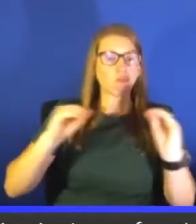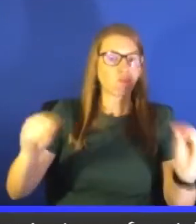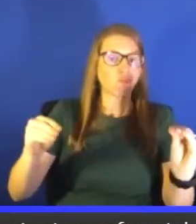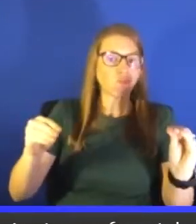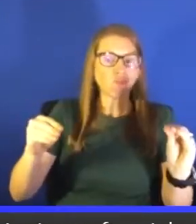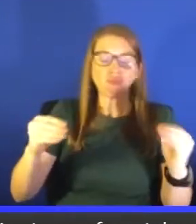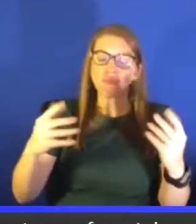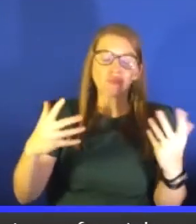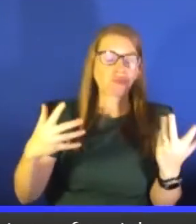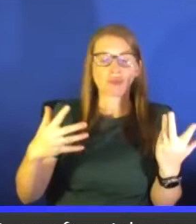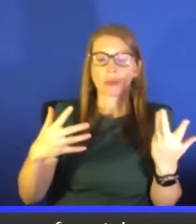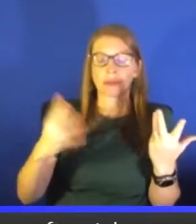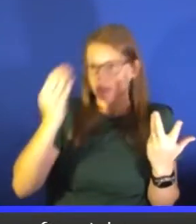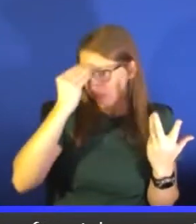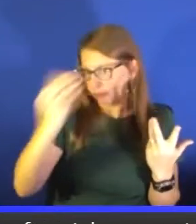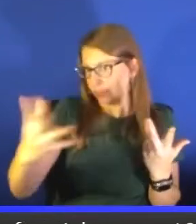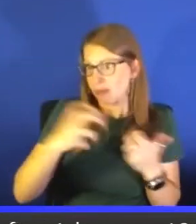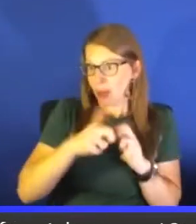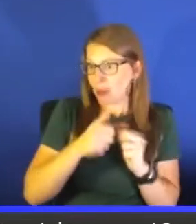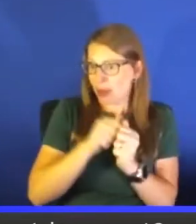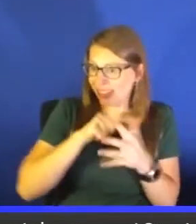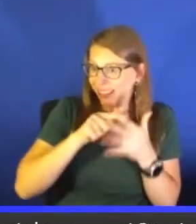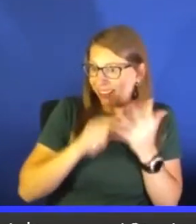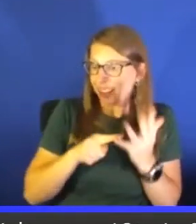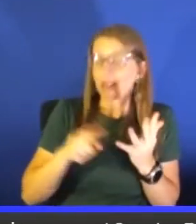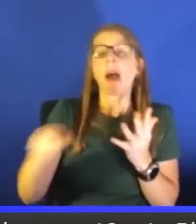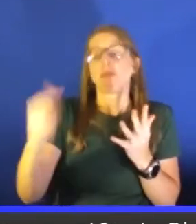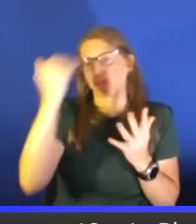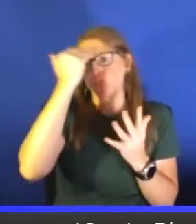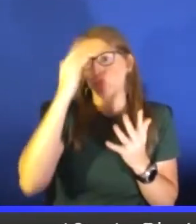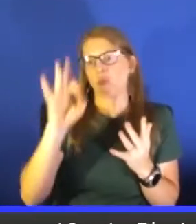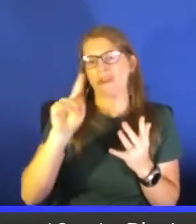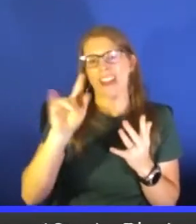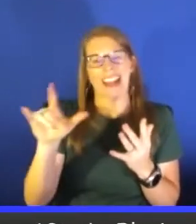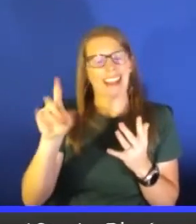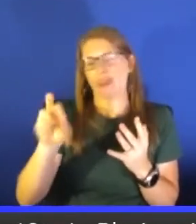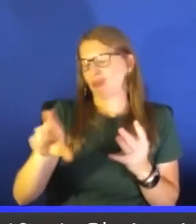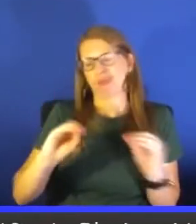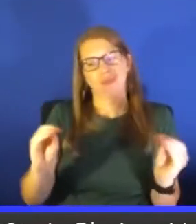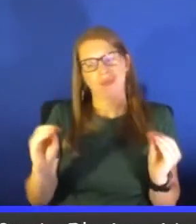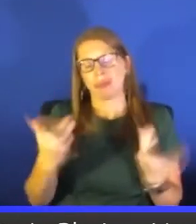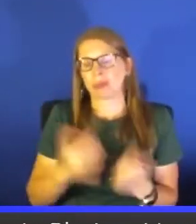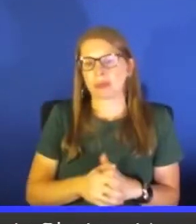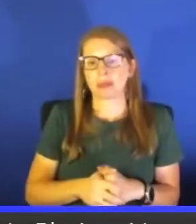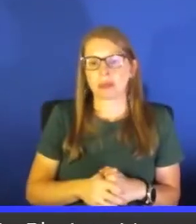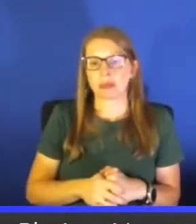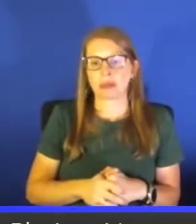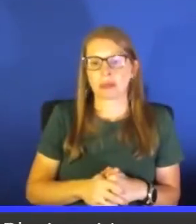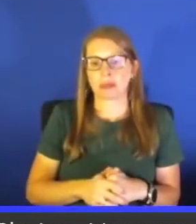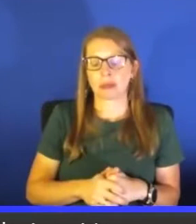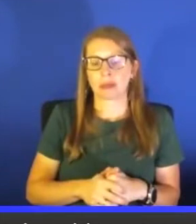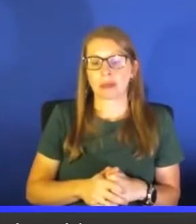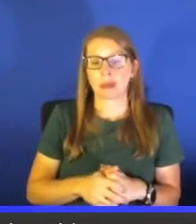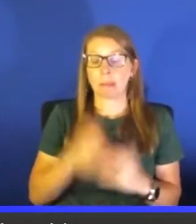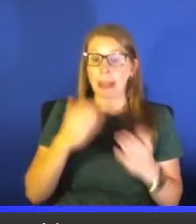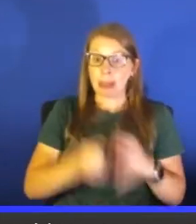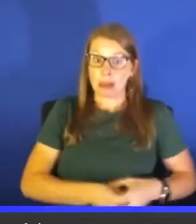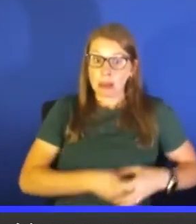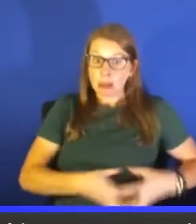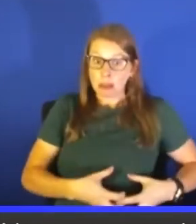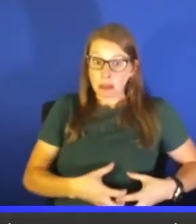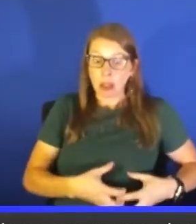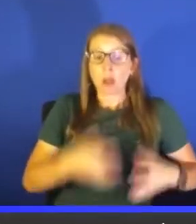doctor with if they have problems. In some cases that are more severe, they may have pain from a liver enlargement, but generally most patients